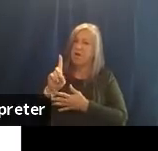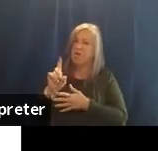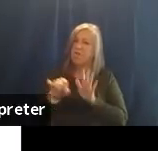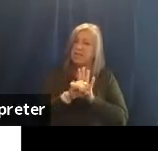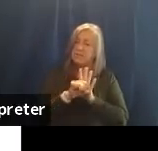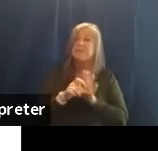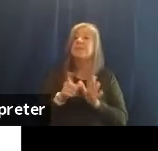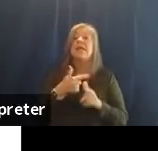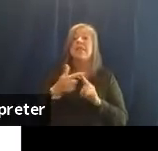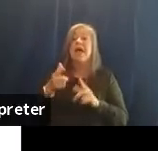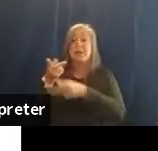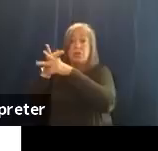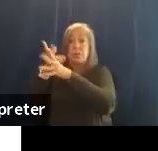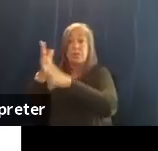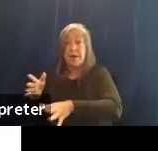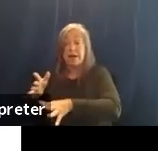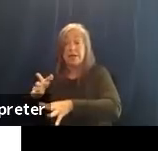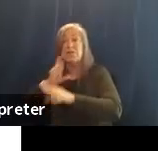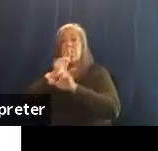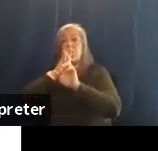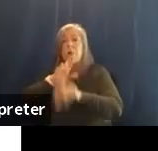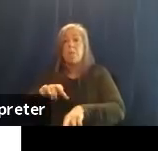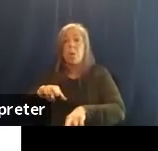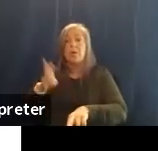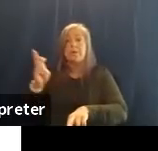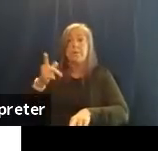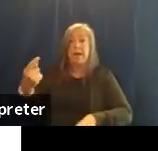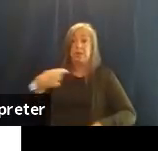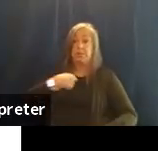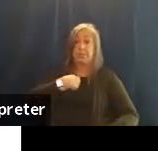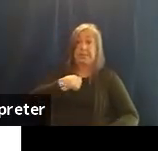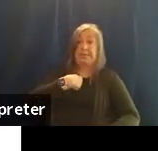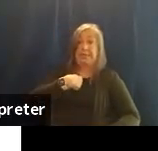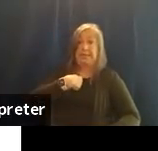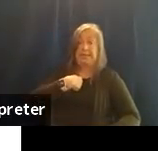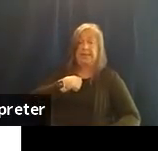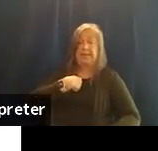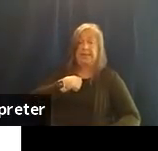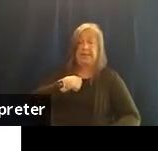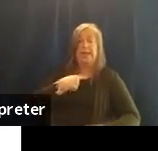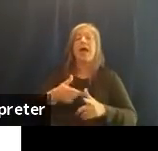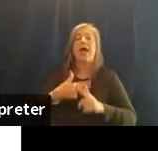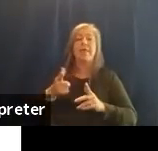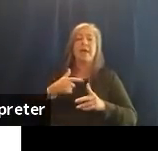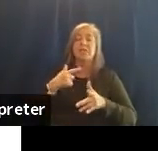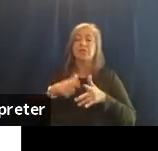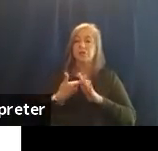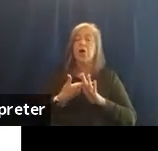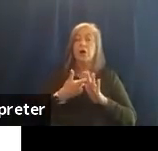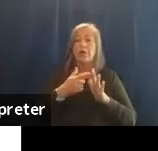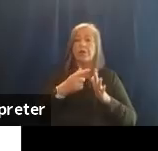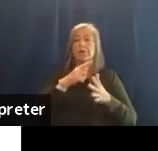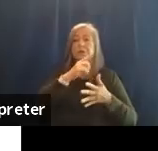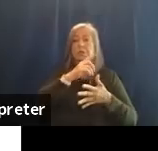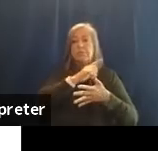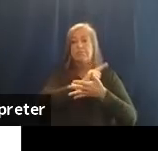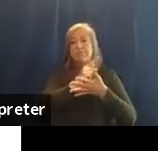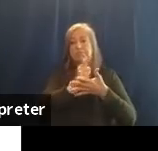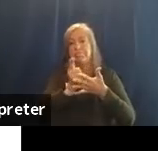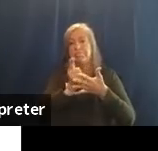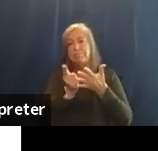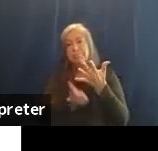of starts a chain reaction of giving me the chance and my staff the chance of working with these people